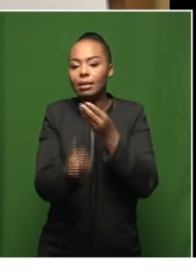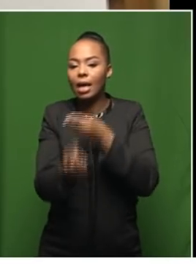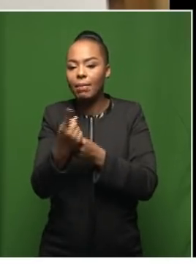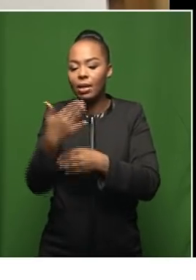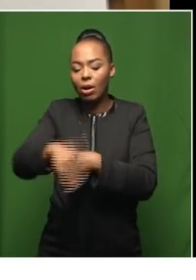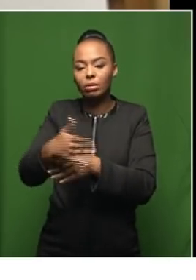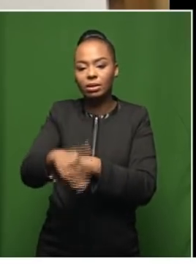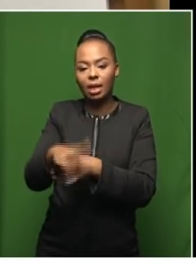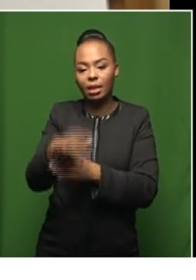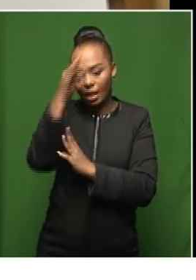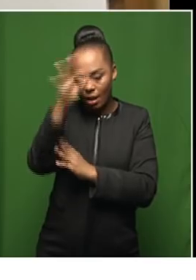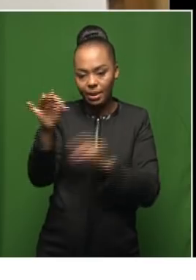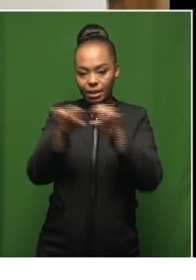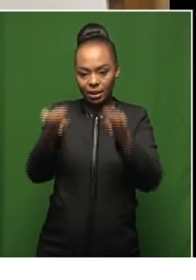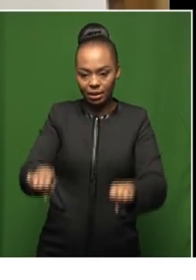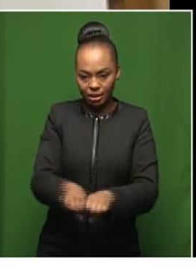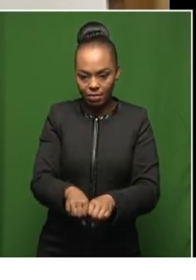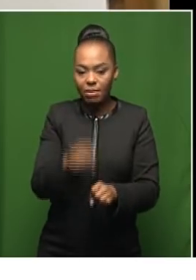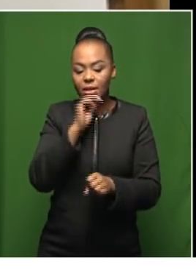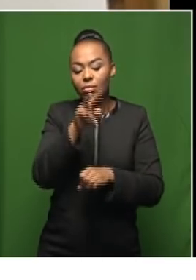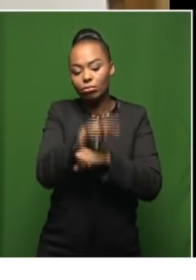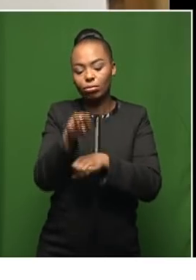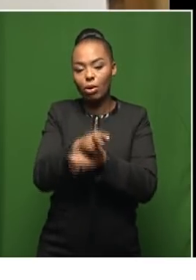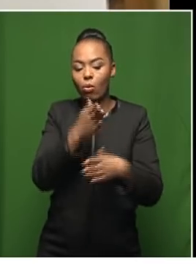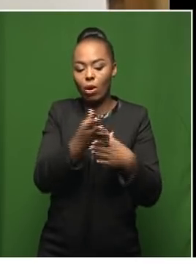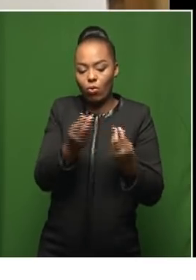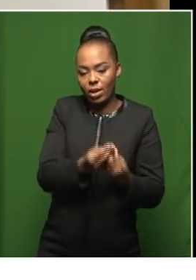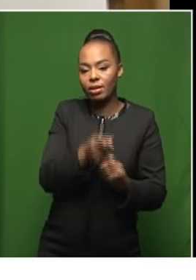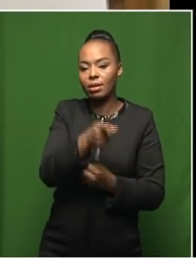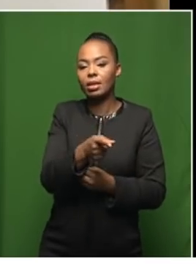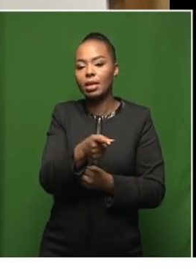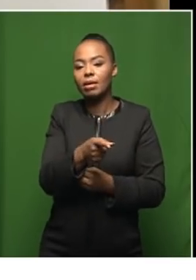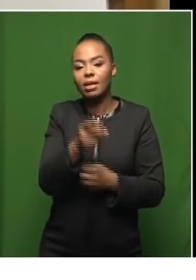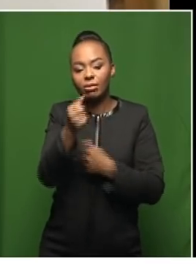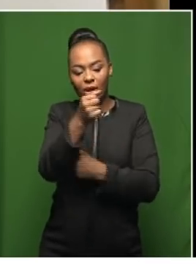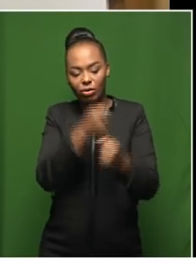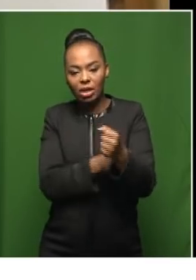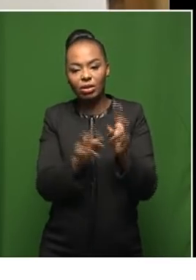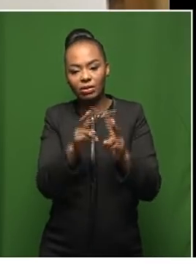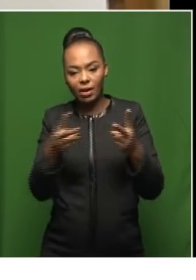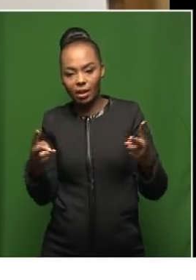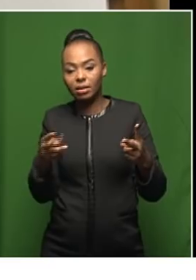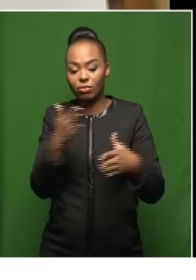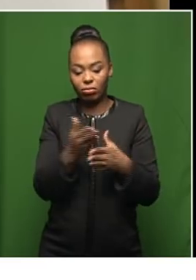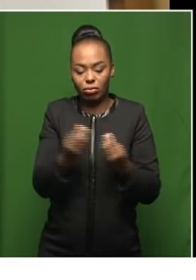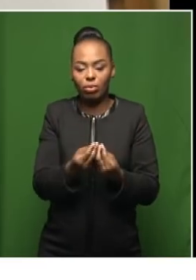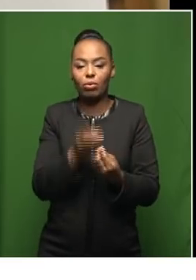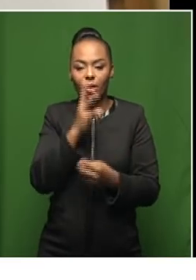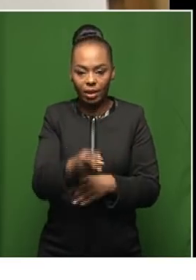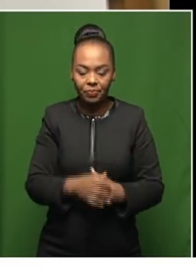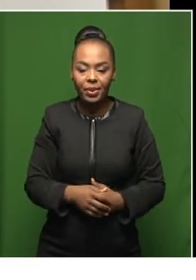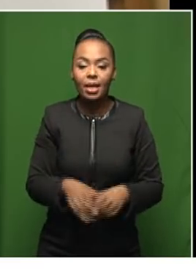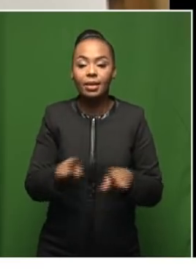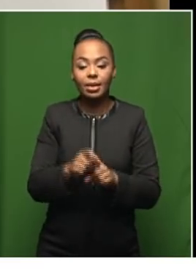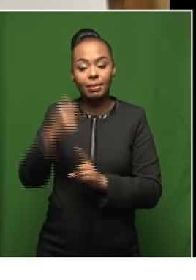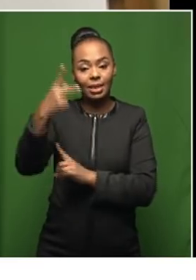government's system. So we would work with the different structures of oversight at that level. And secondly,